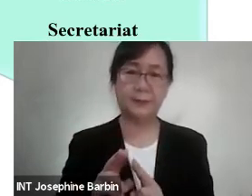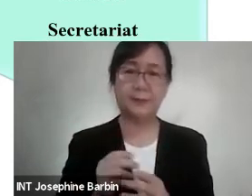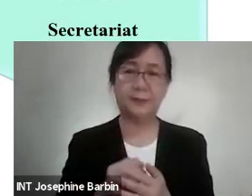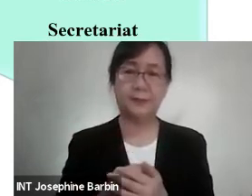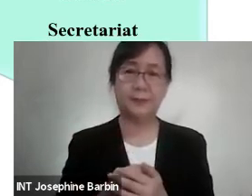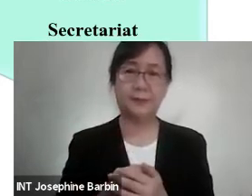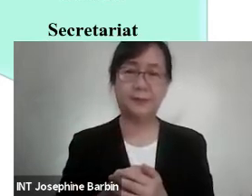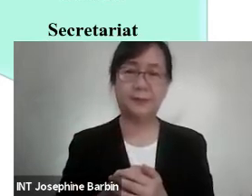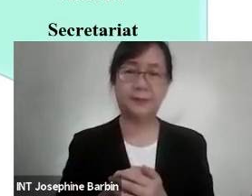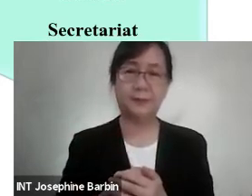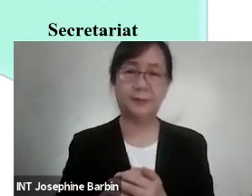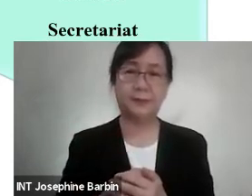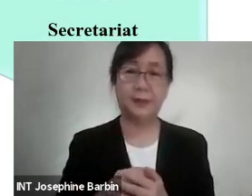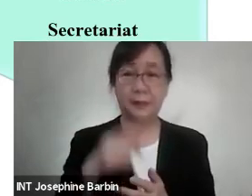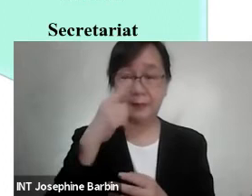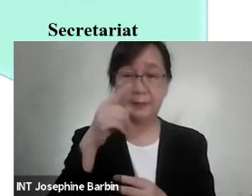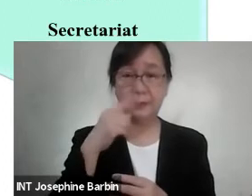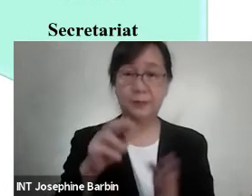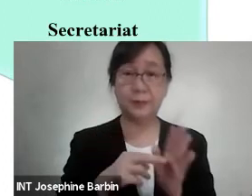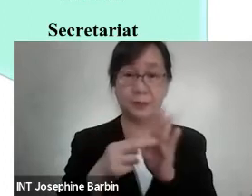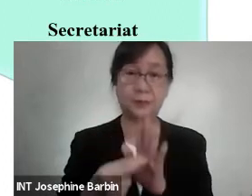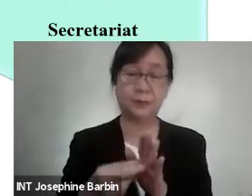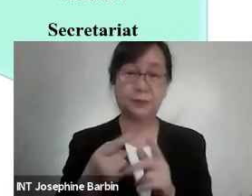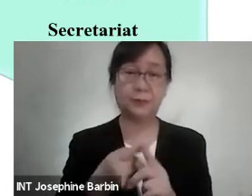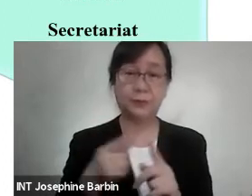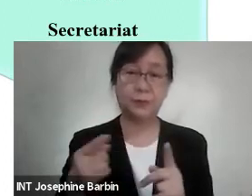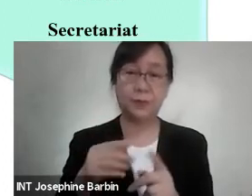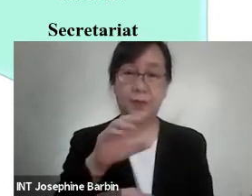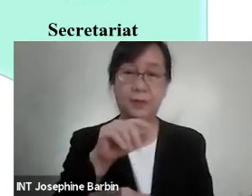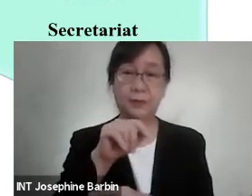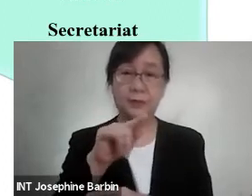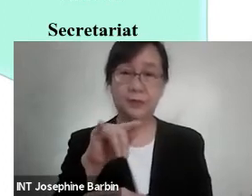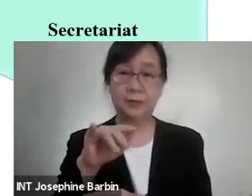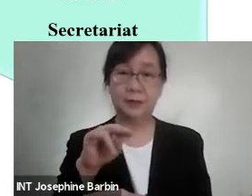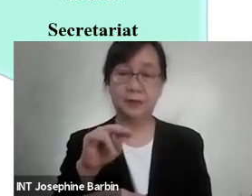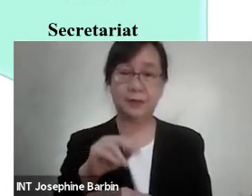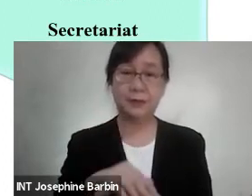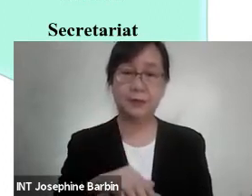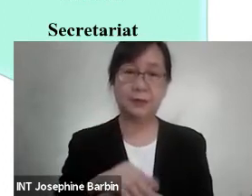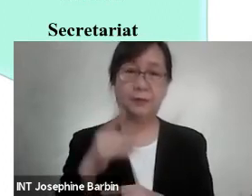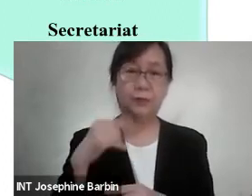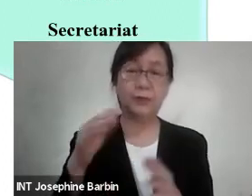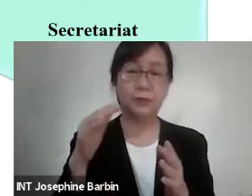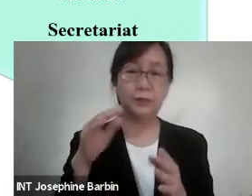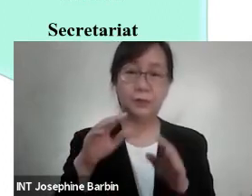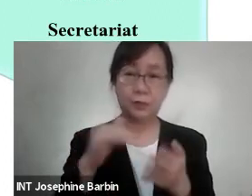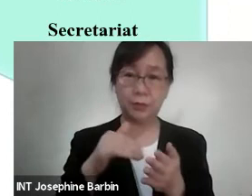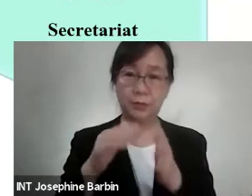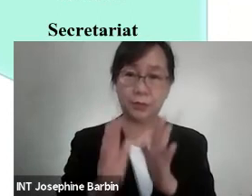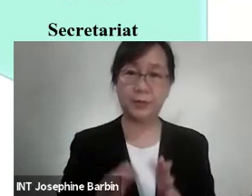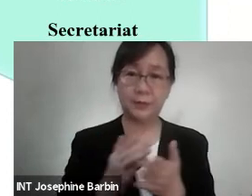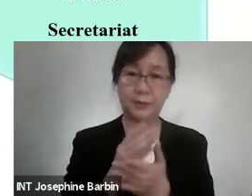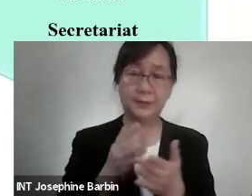Rajanawong, Thailand's representative to the ACWC for Children's Rights.